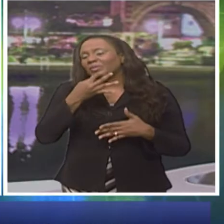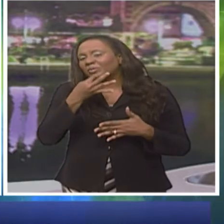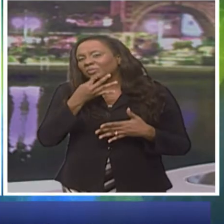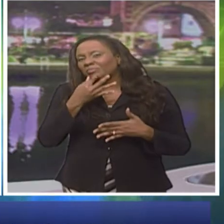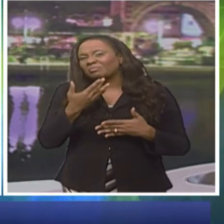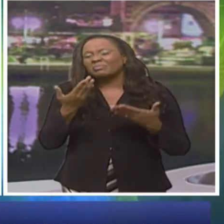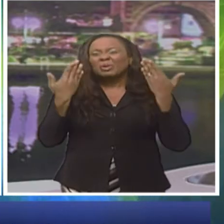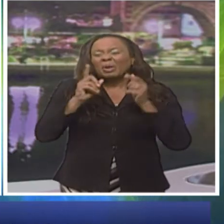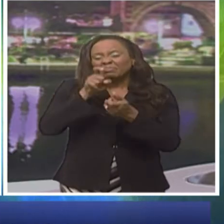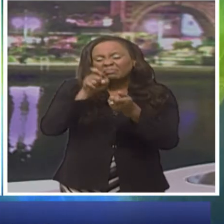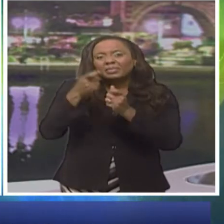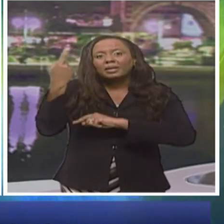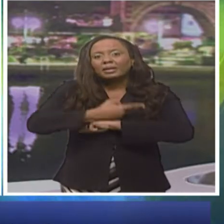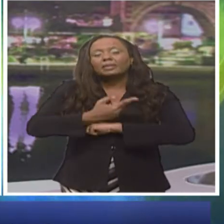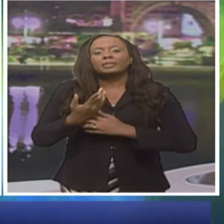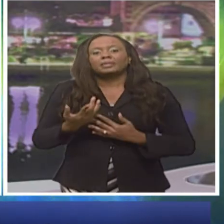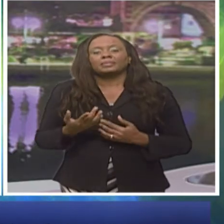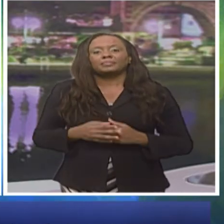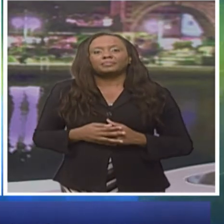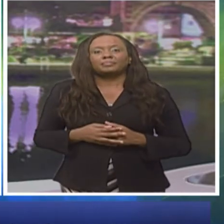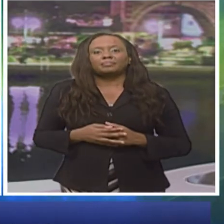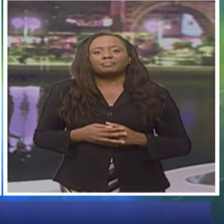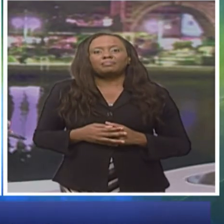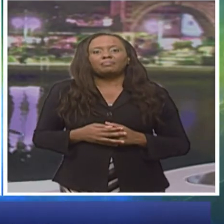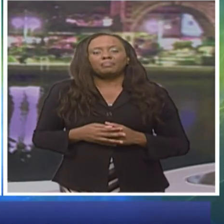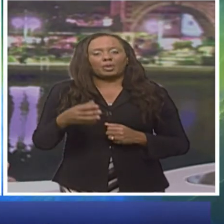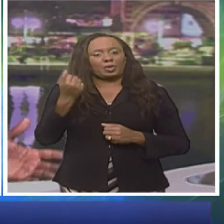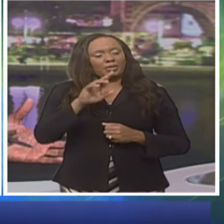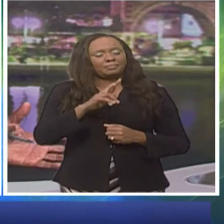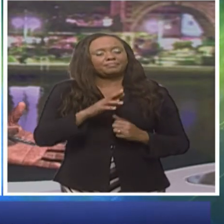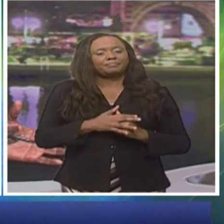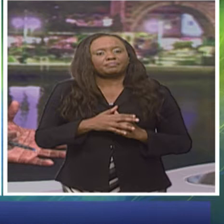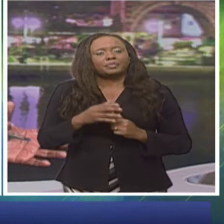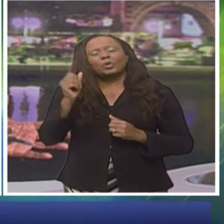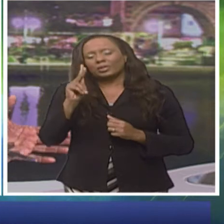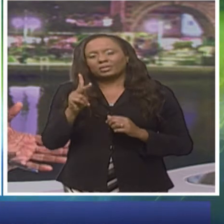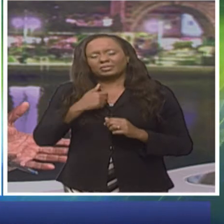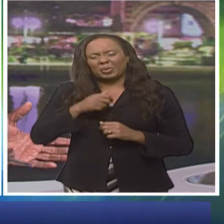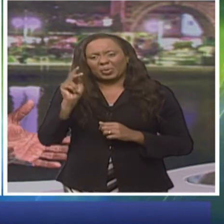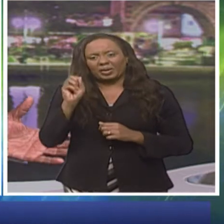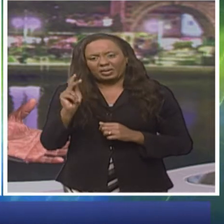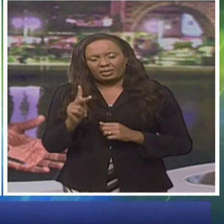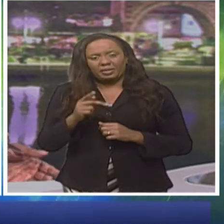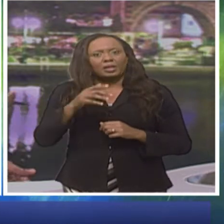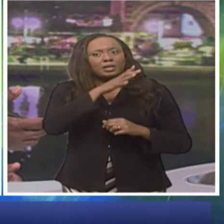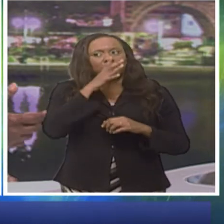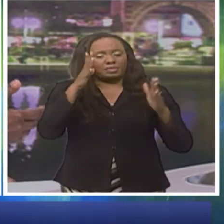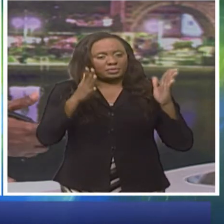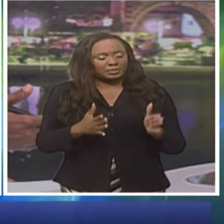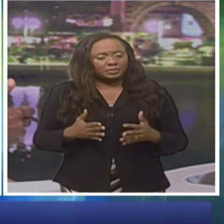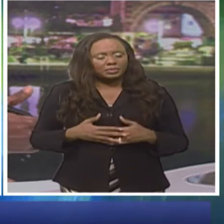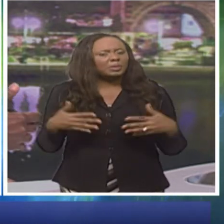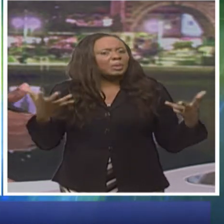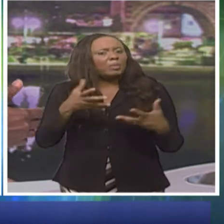shorter, you will see it very shortly thereafter. And for the farmers, I know this, well, you said this is something that they will benefit from significantly. What